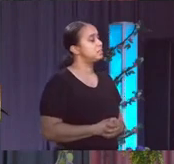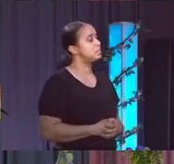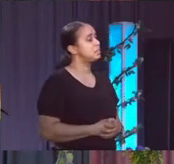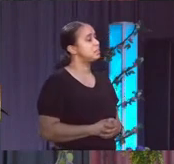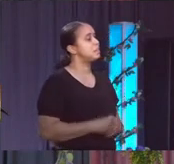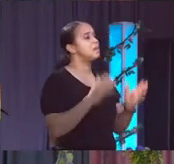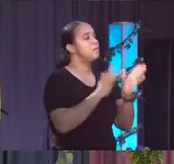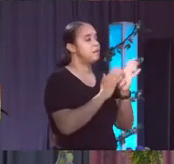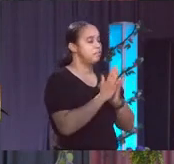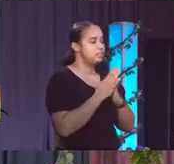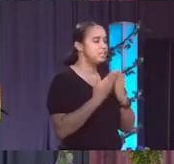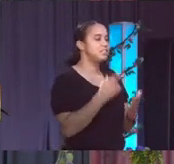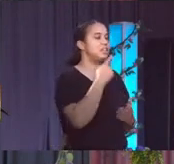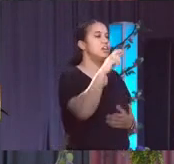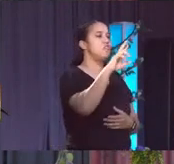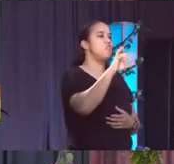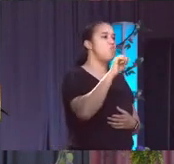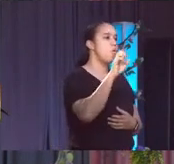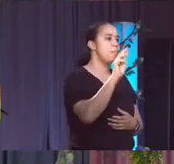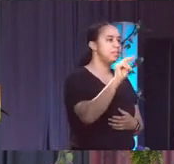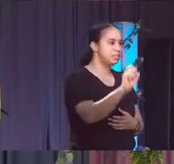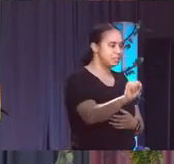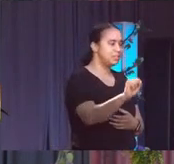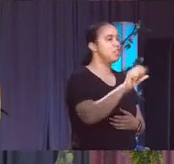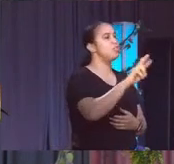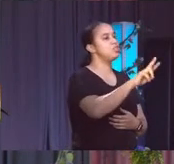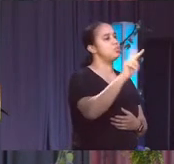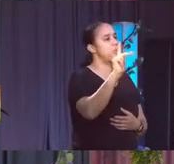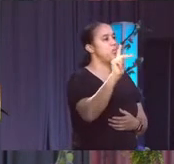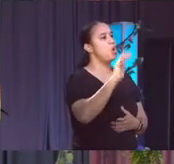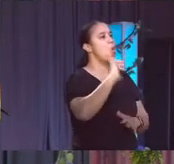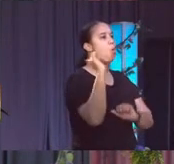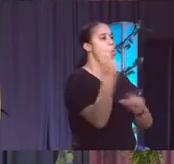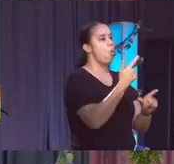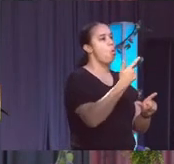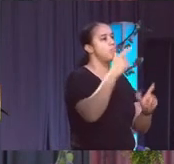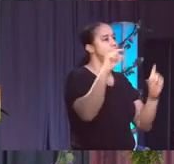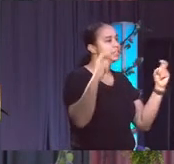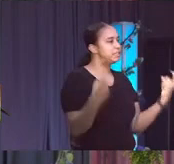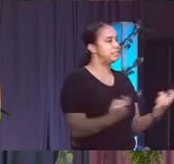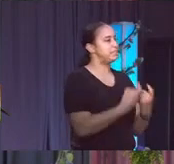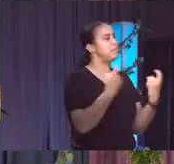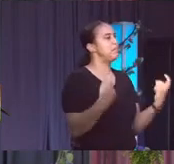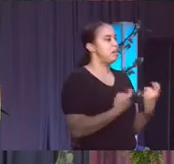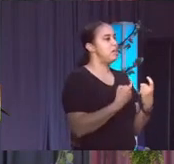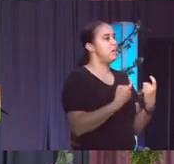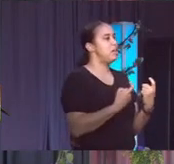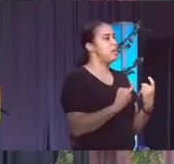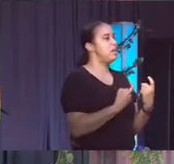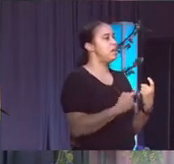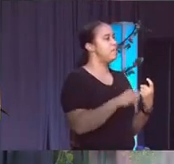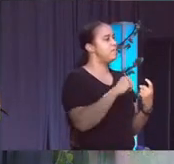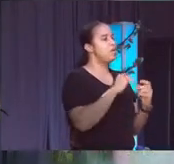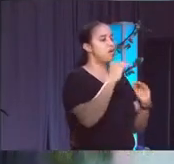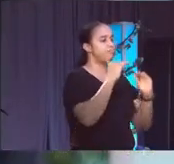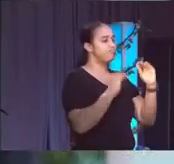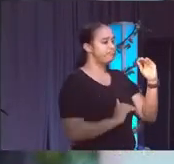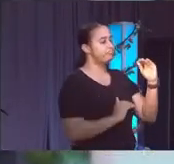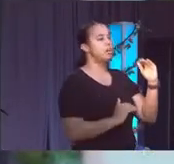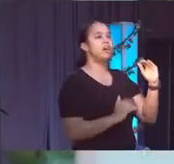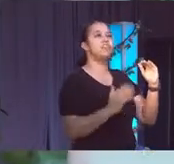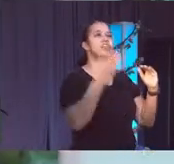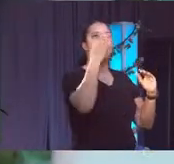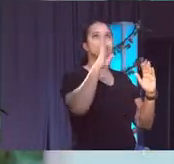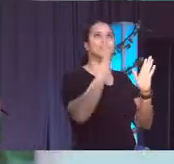Amen. That's good. Bible says in Romans 3:23, for all have sinned and fall short of the glory of God.